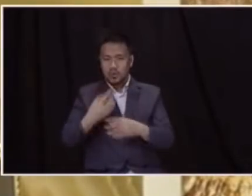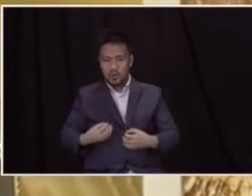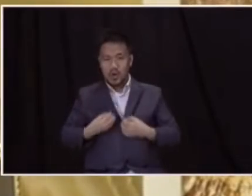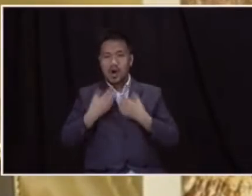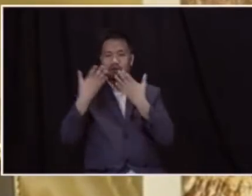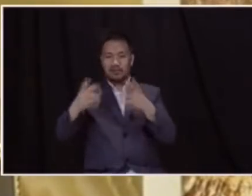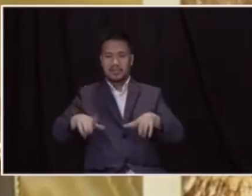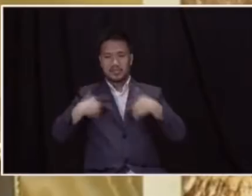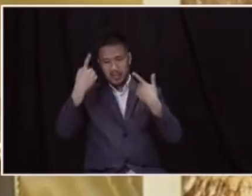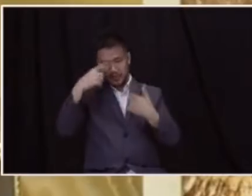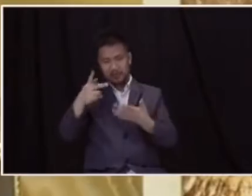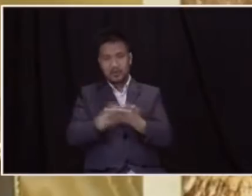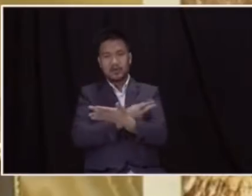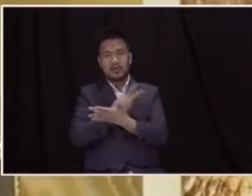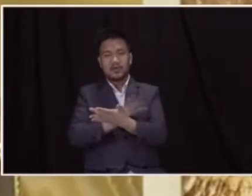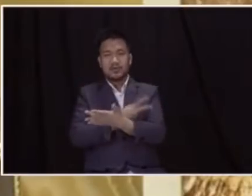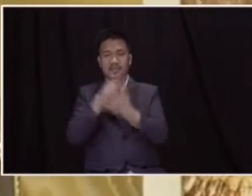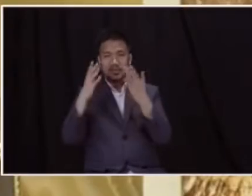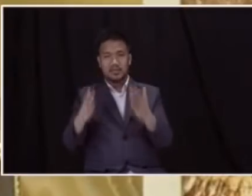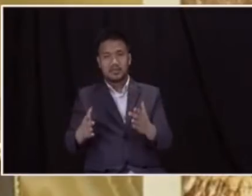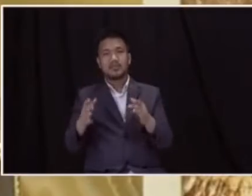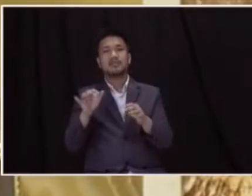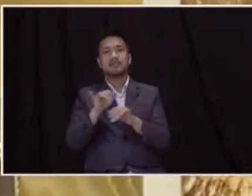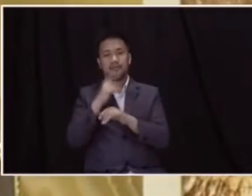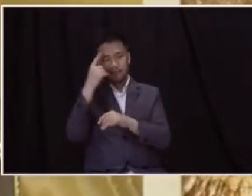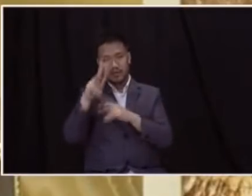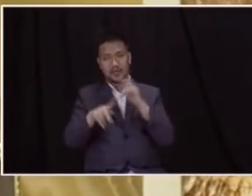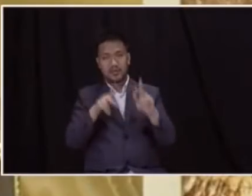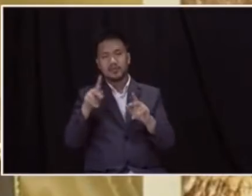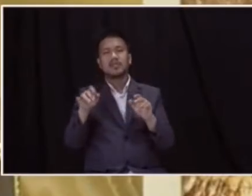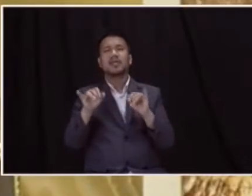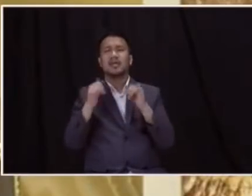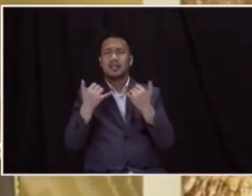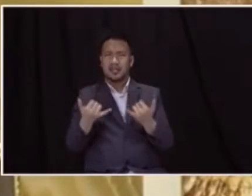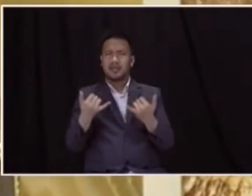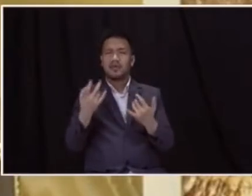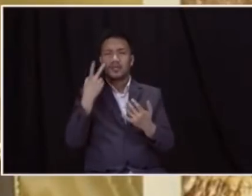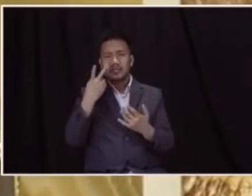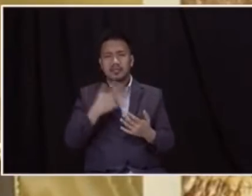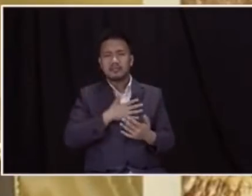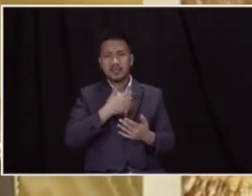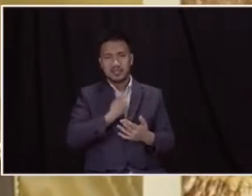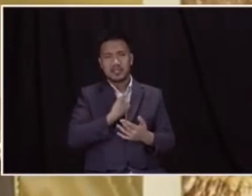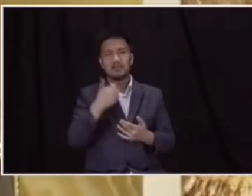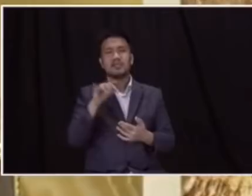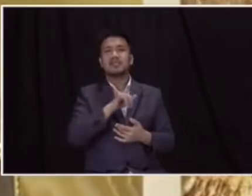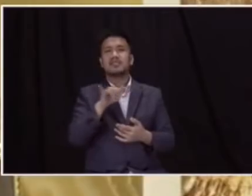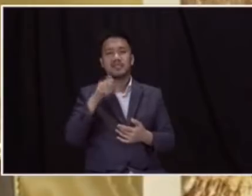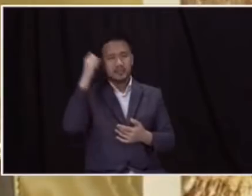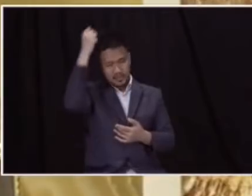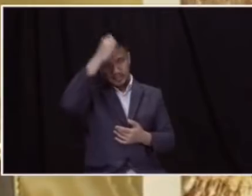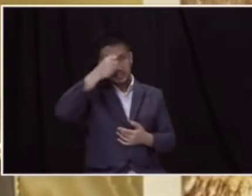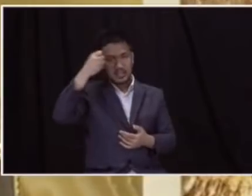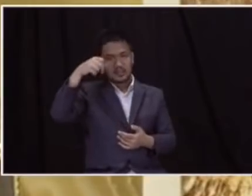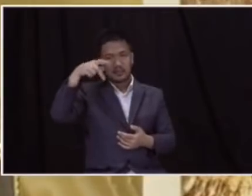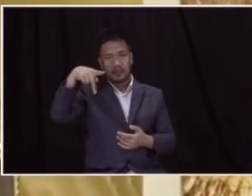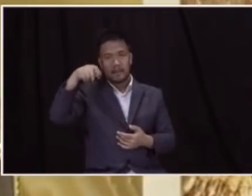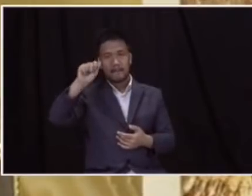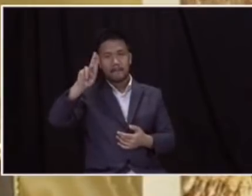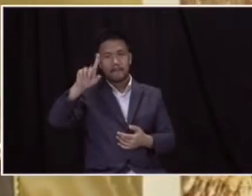this light, I also see myself like Saint Paul, who was comforted and empowered by